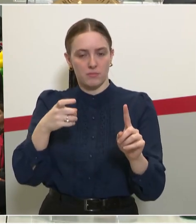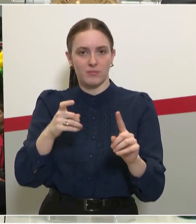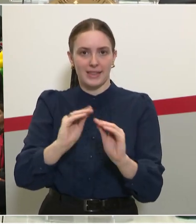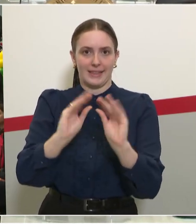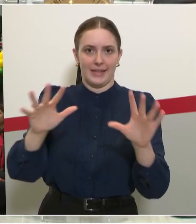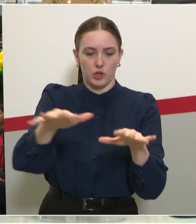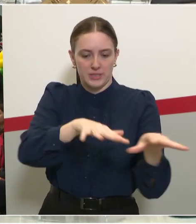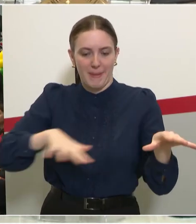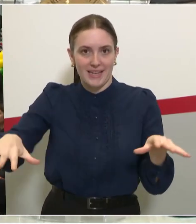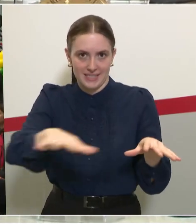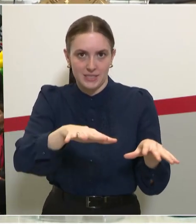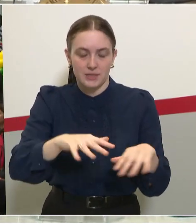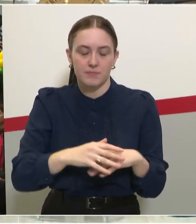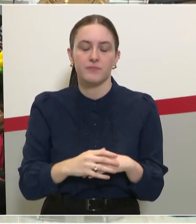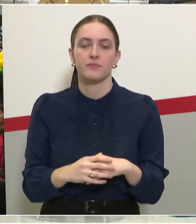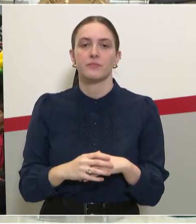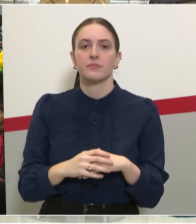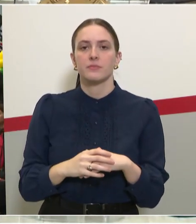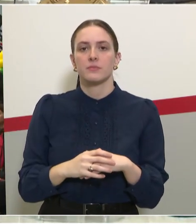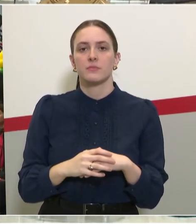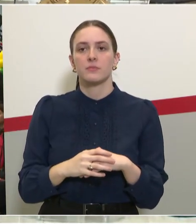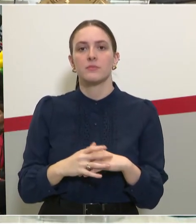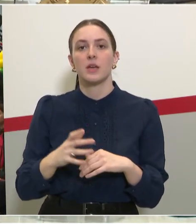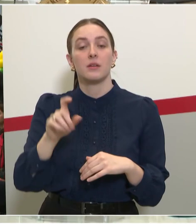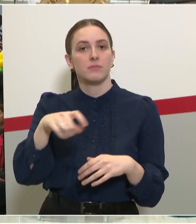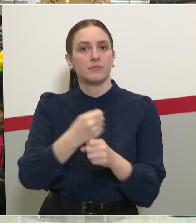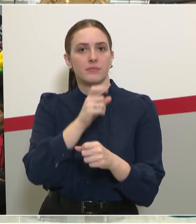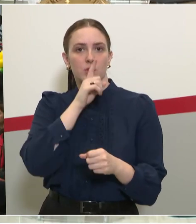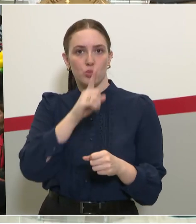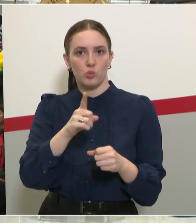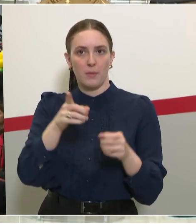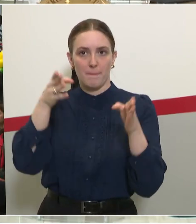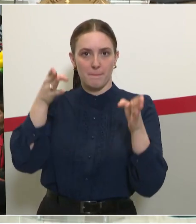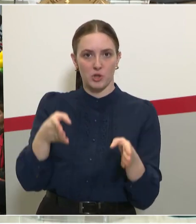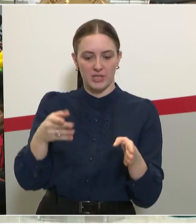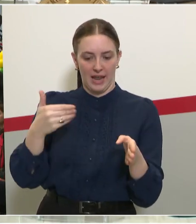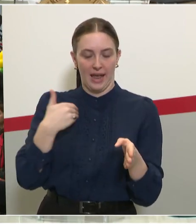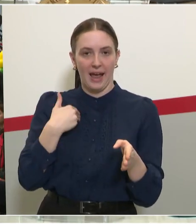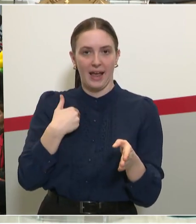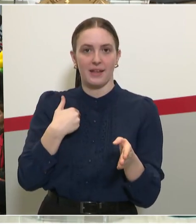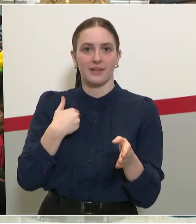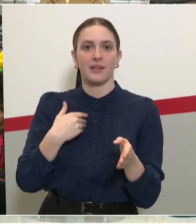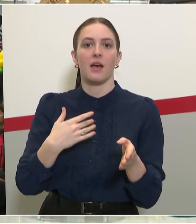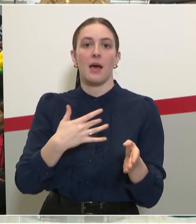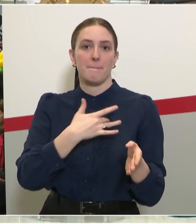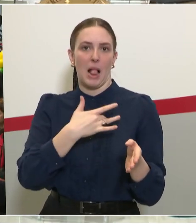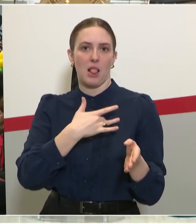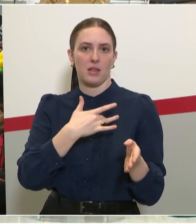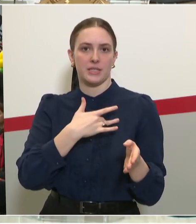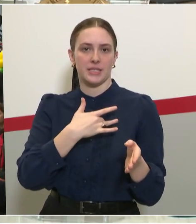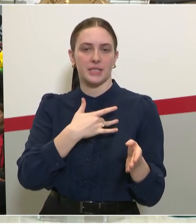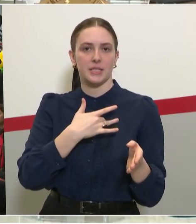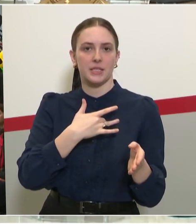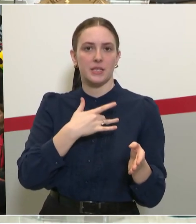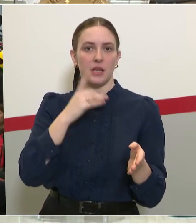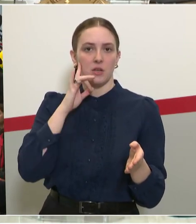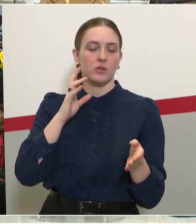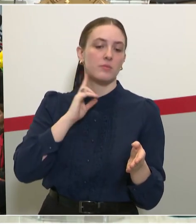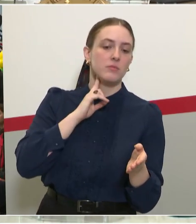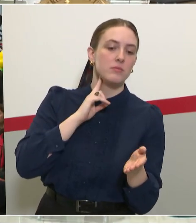But also after that, you want to, after the scene, you got to make sure if the person has a pulse. So you usually check right